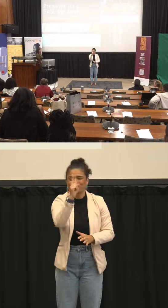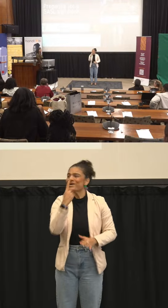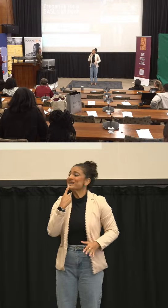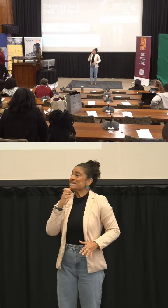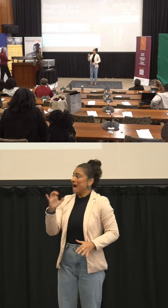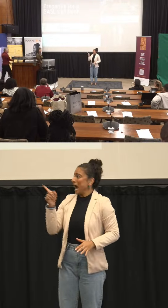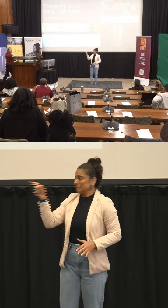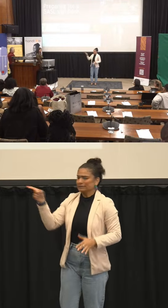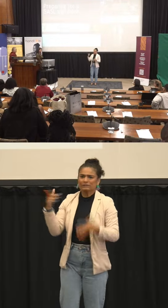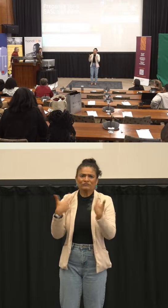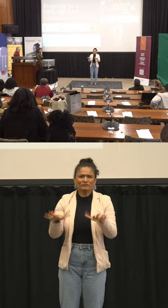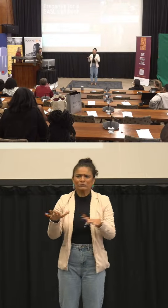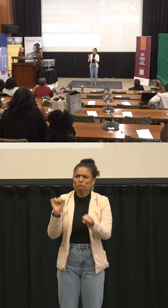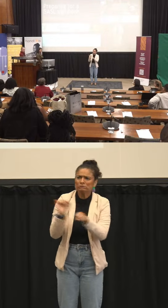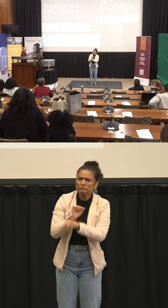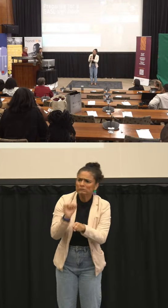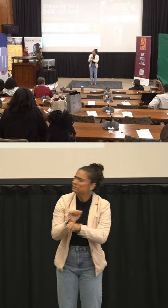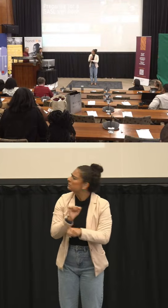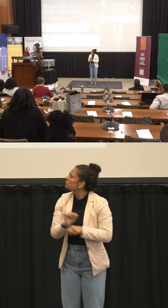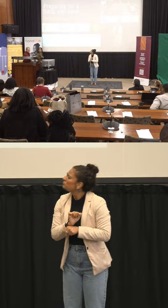placed for everyone to access.